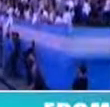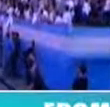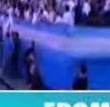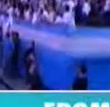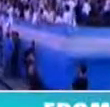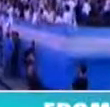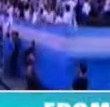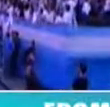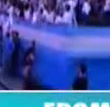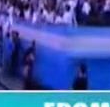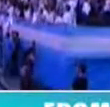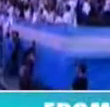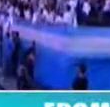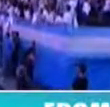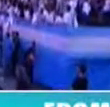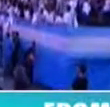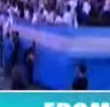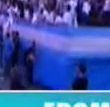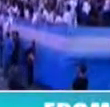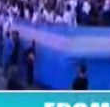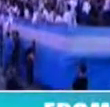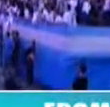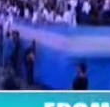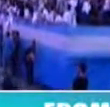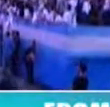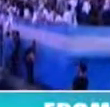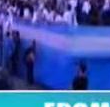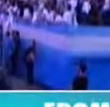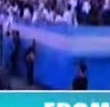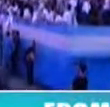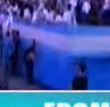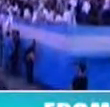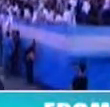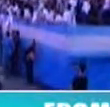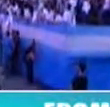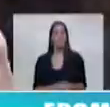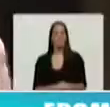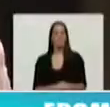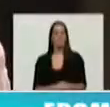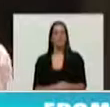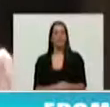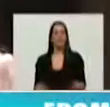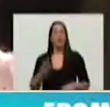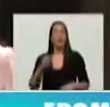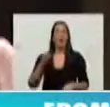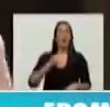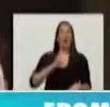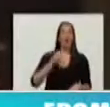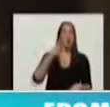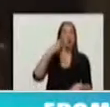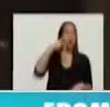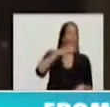in Latin America, which is expected to receive over 5 million visitors per year.